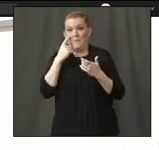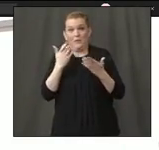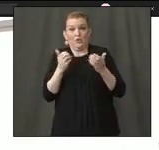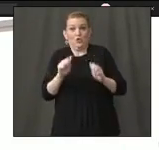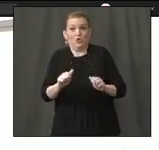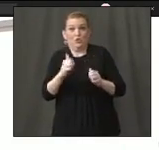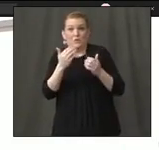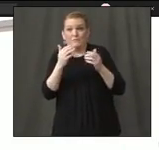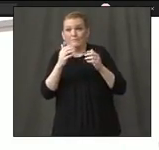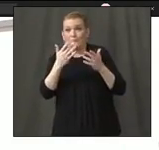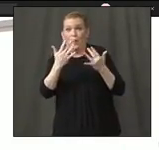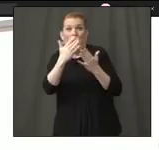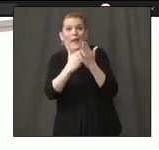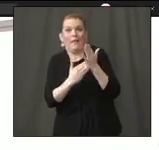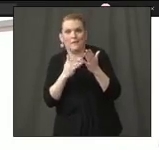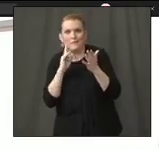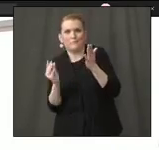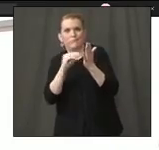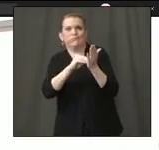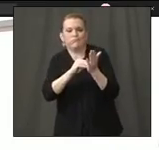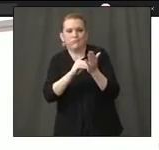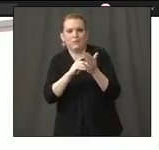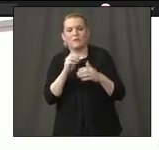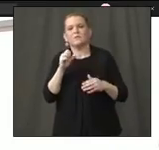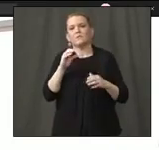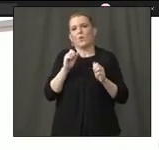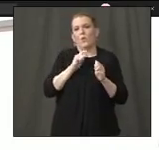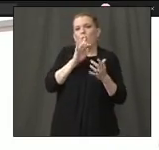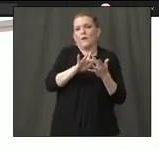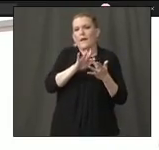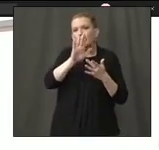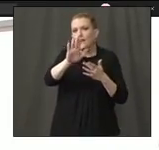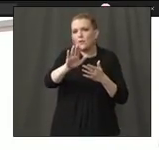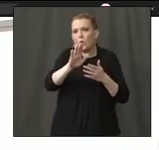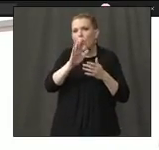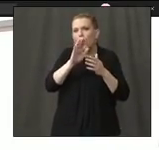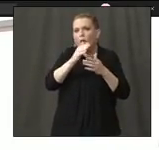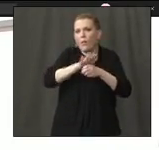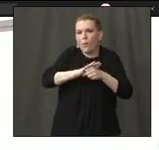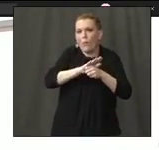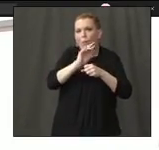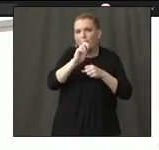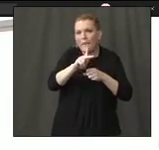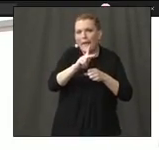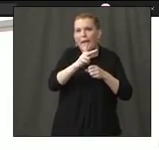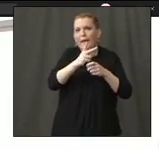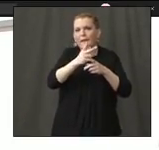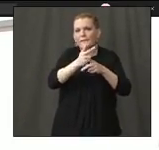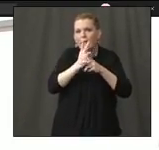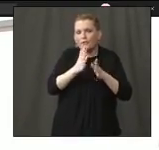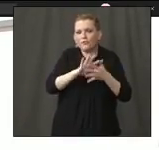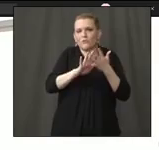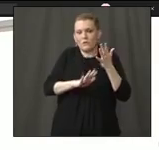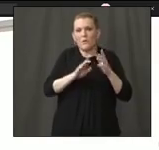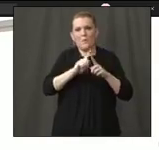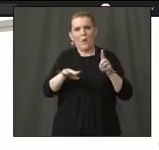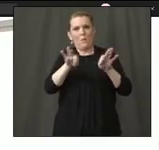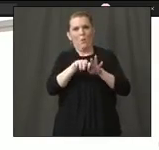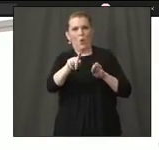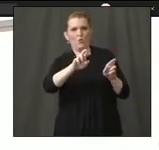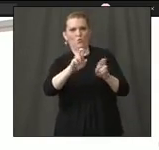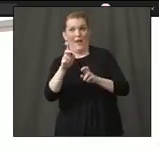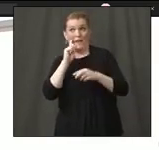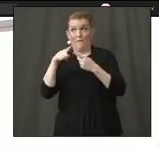check out that list on SBA.gov. Again, but get in the queue, get yourself ready. And in addition, I think this